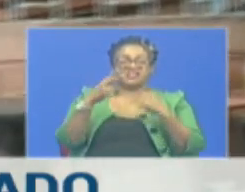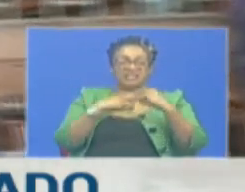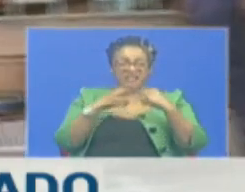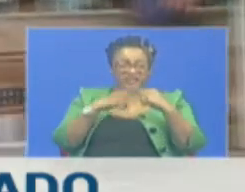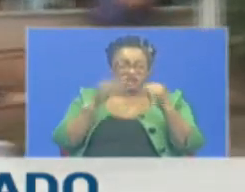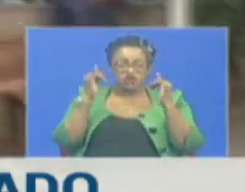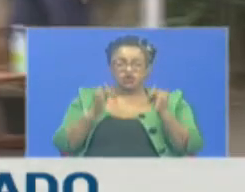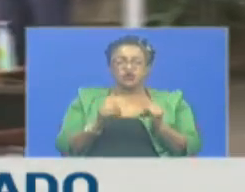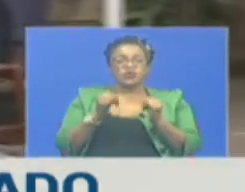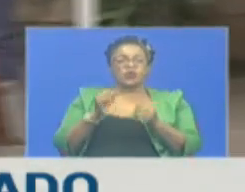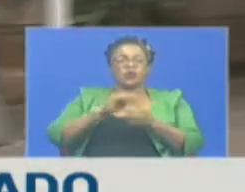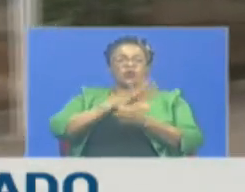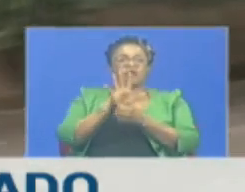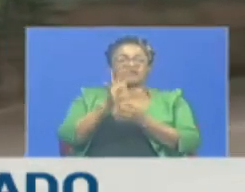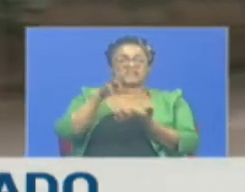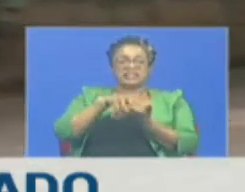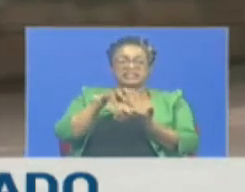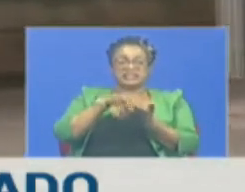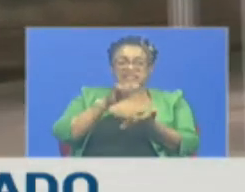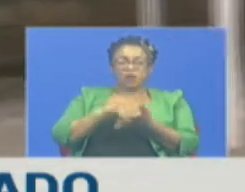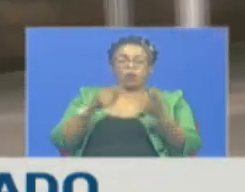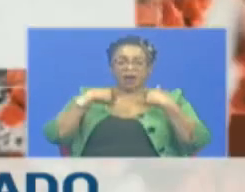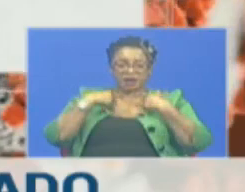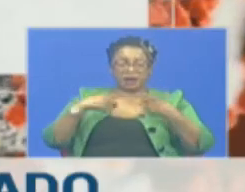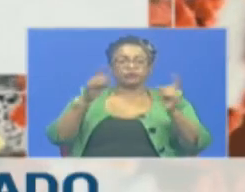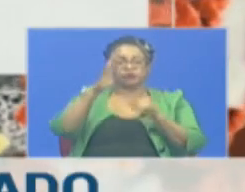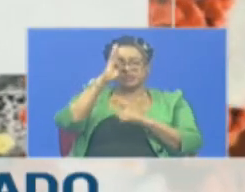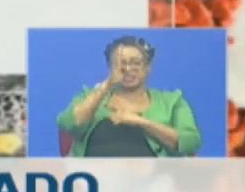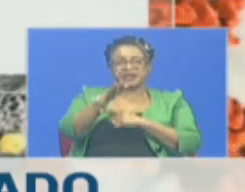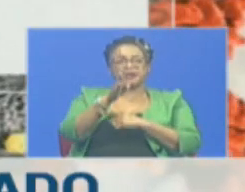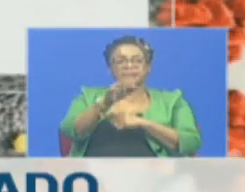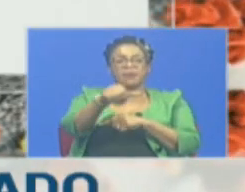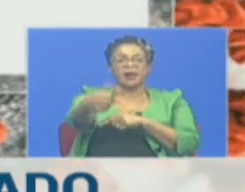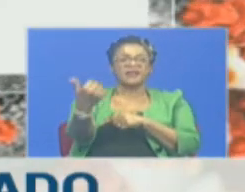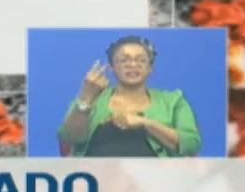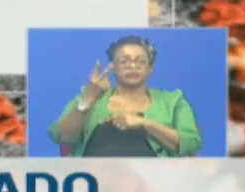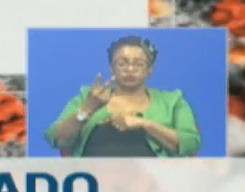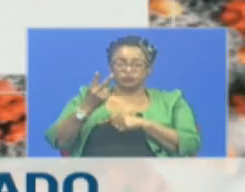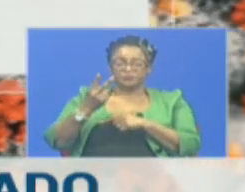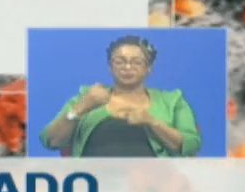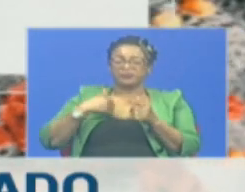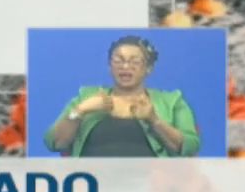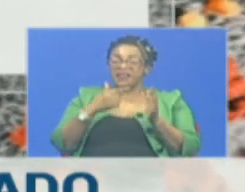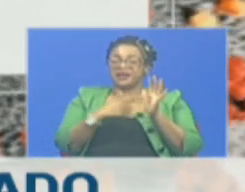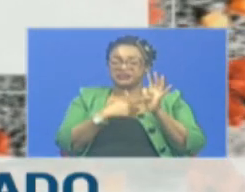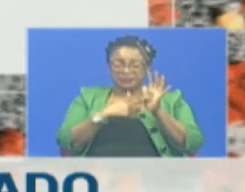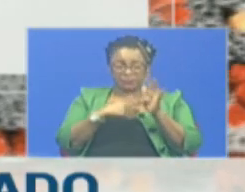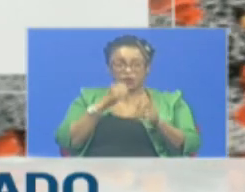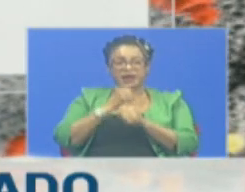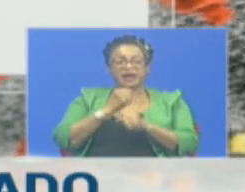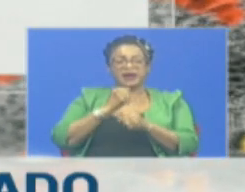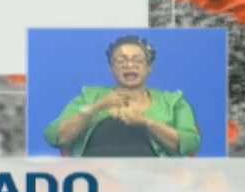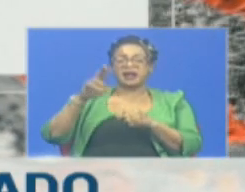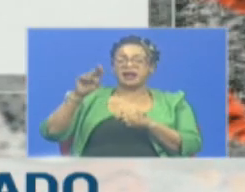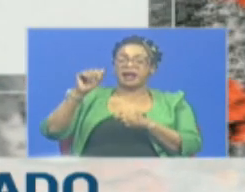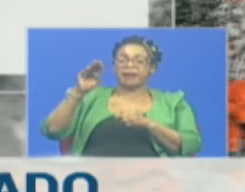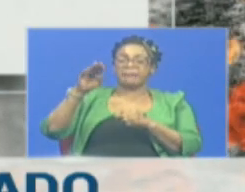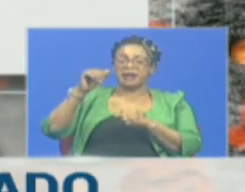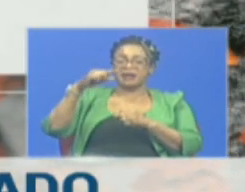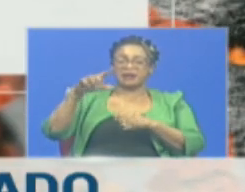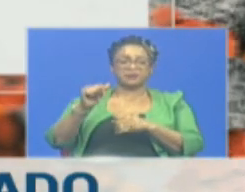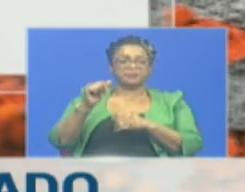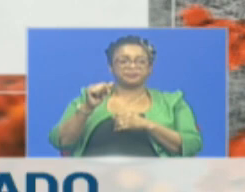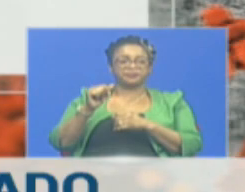COVID-19 that were announced on Sunday. The other two had their samples taken at the Namanga Health Center. They were man and wife who